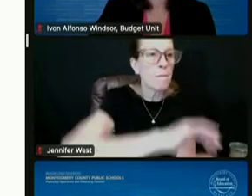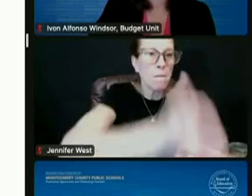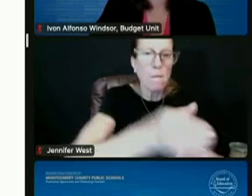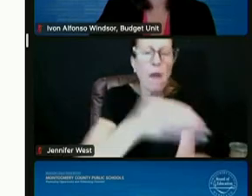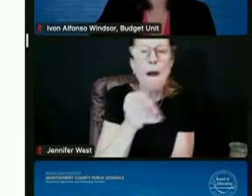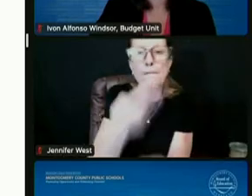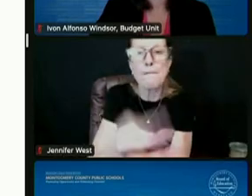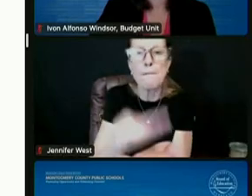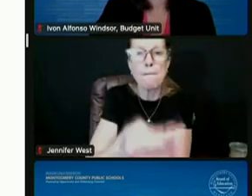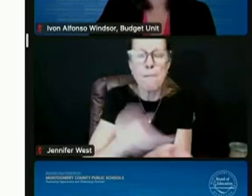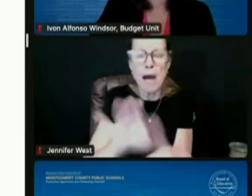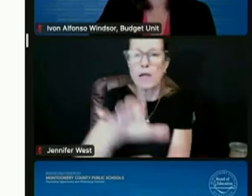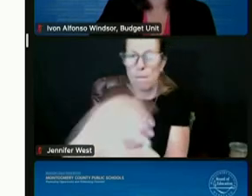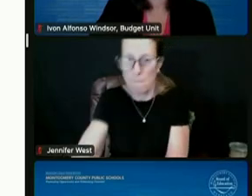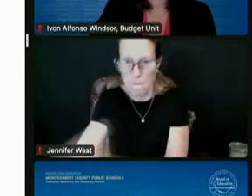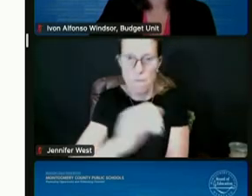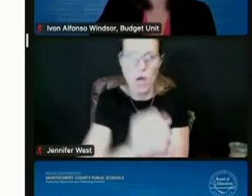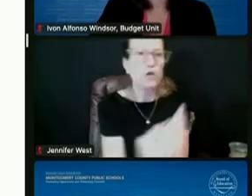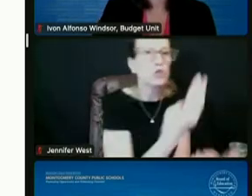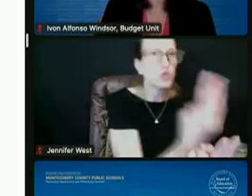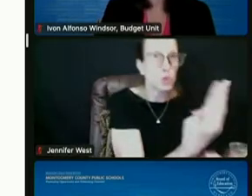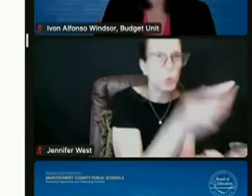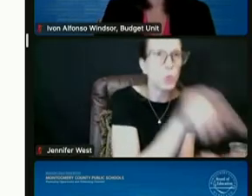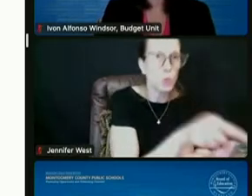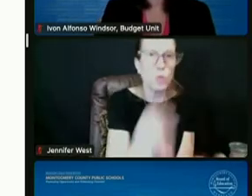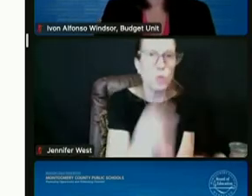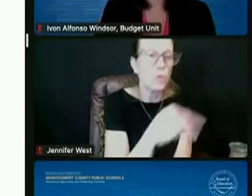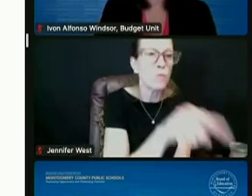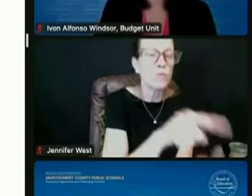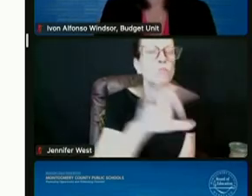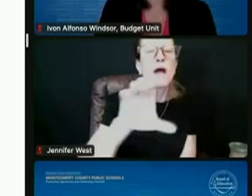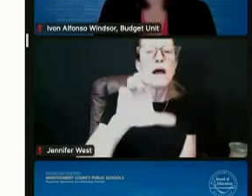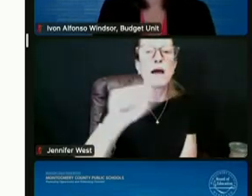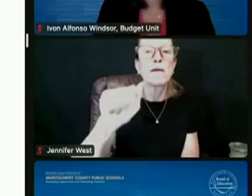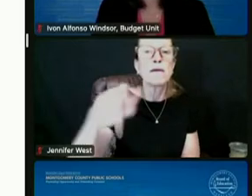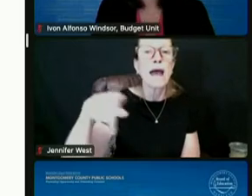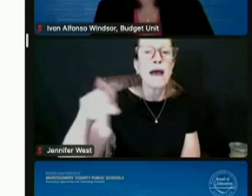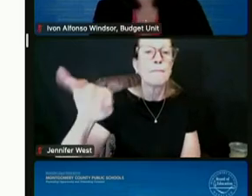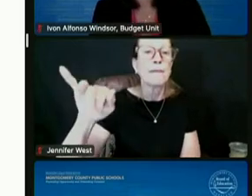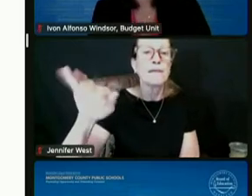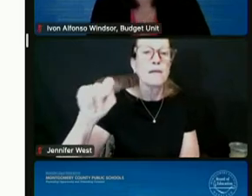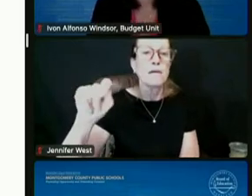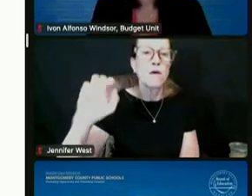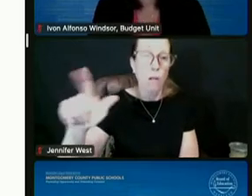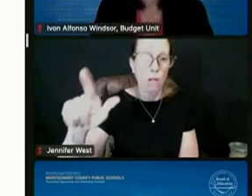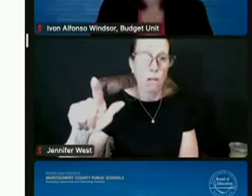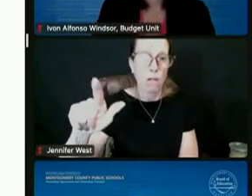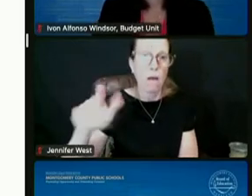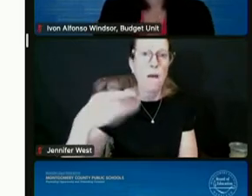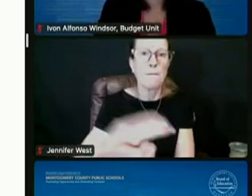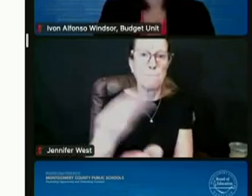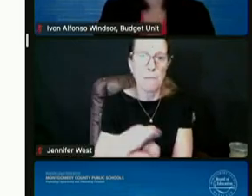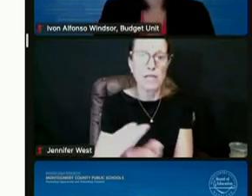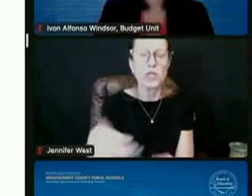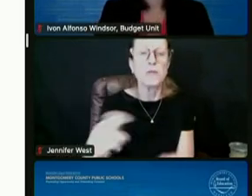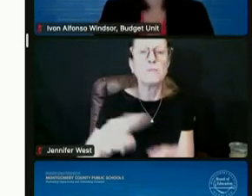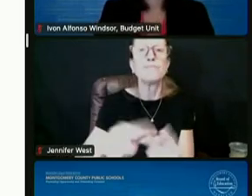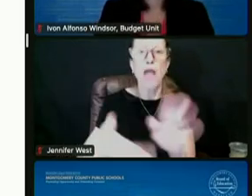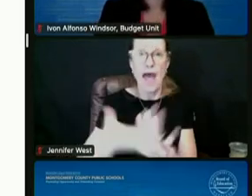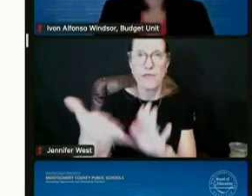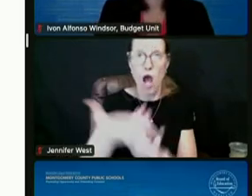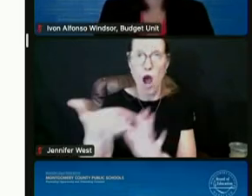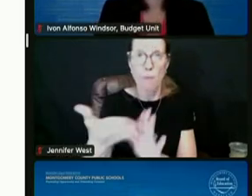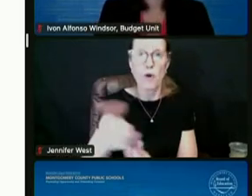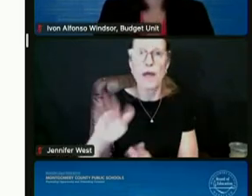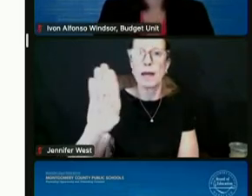Schools, okay? There are 2 of them. One is the capital budget, okay? That's one budget. And the other is the operating budget.